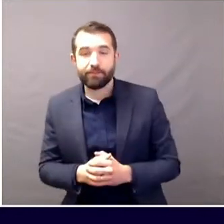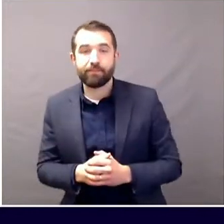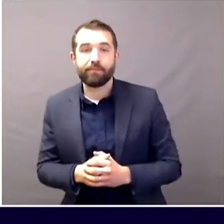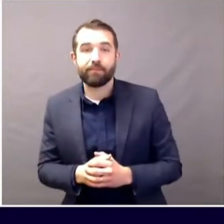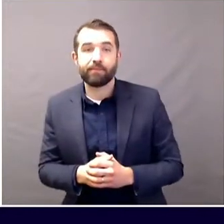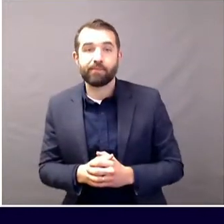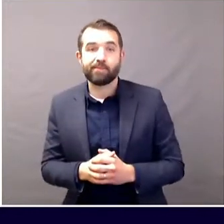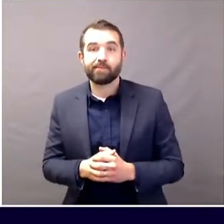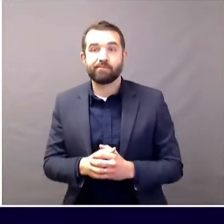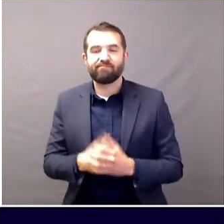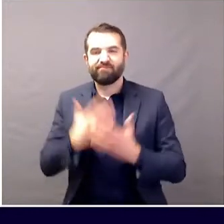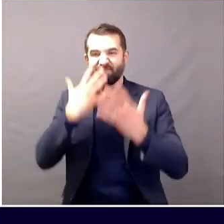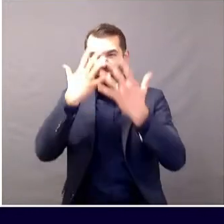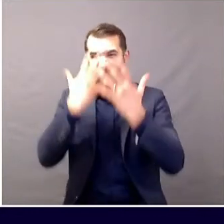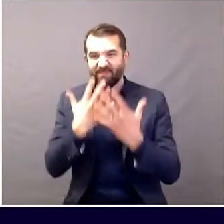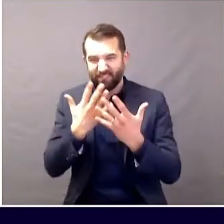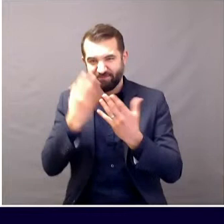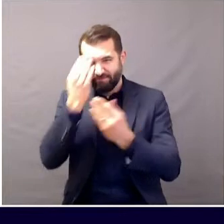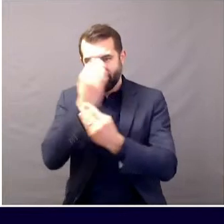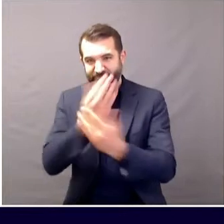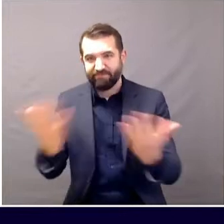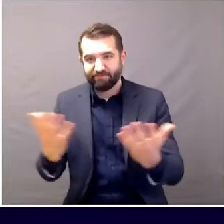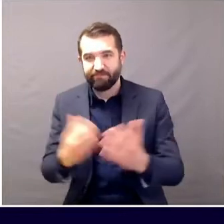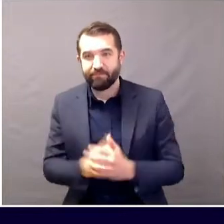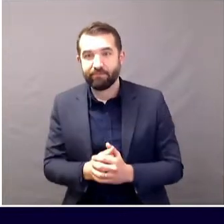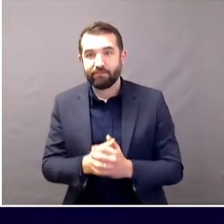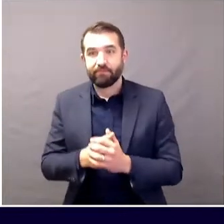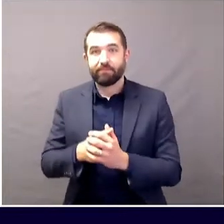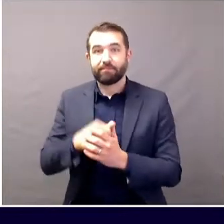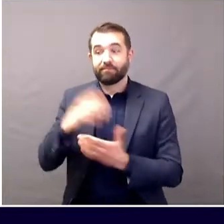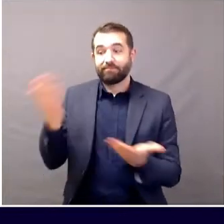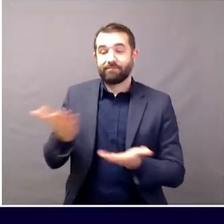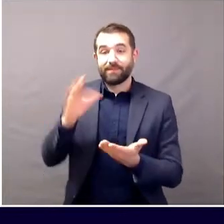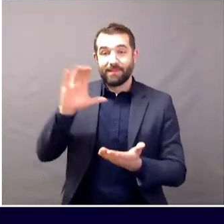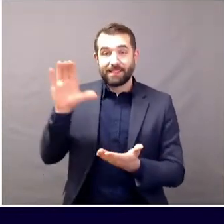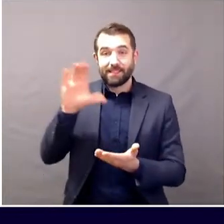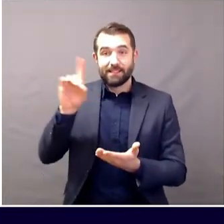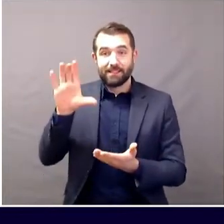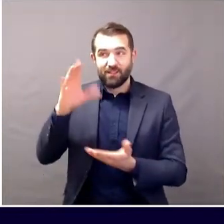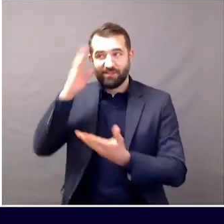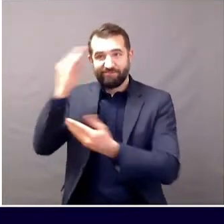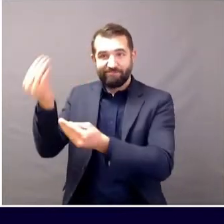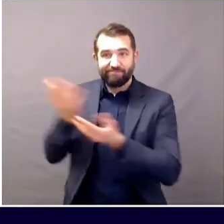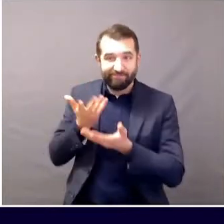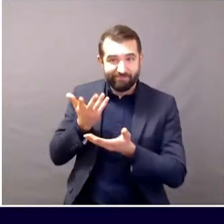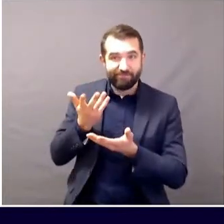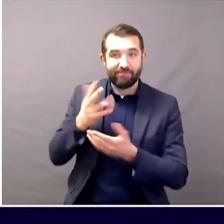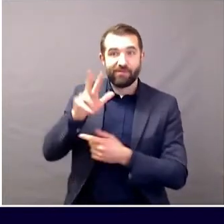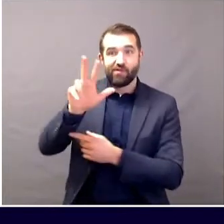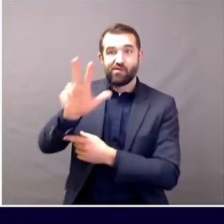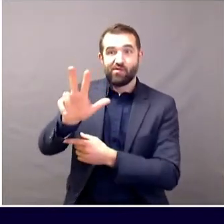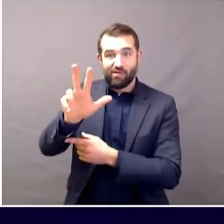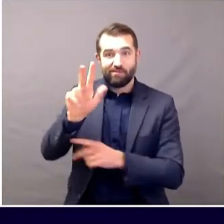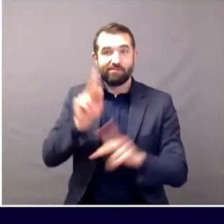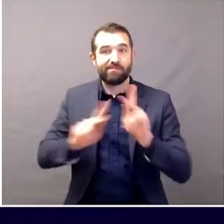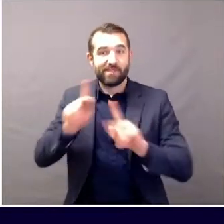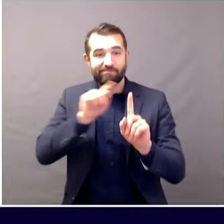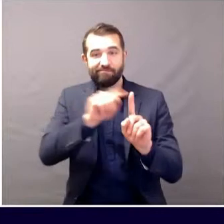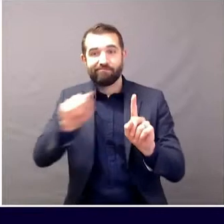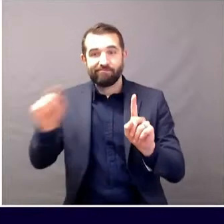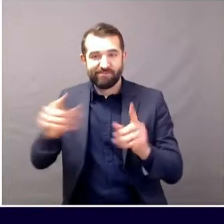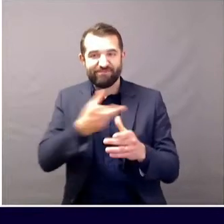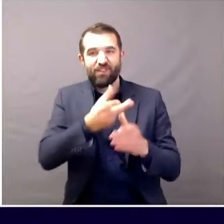unfortunately and sadly, Maine CDC has received the reports of 3 additional individuals who have died with